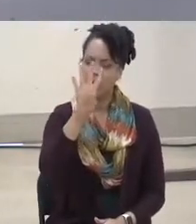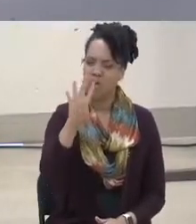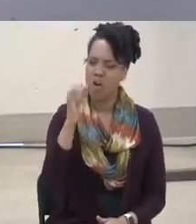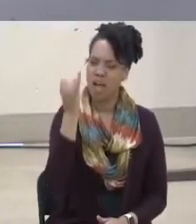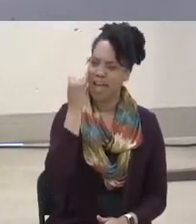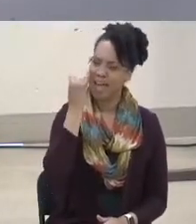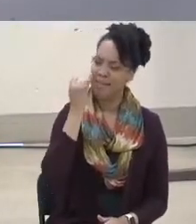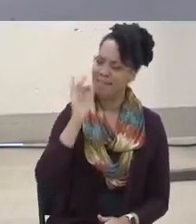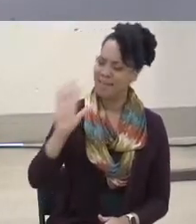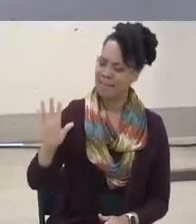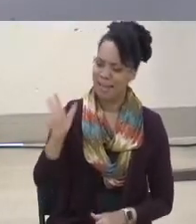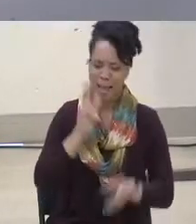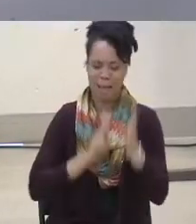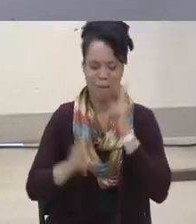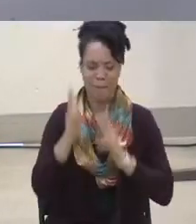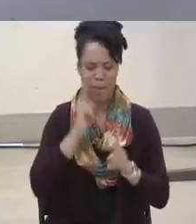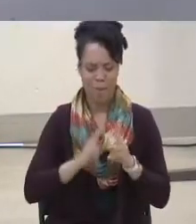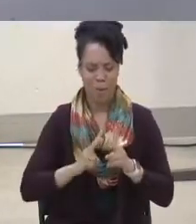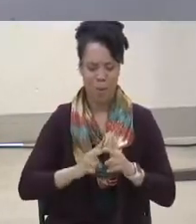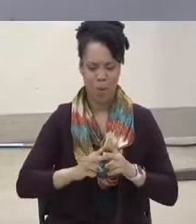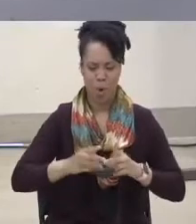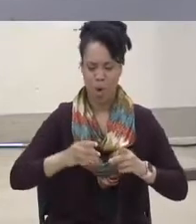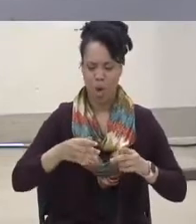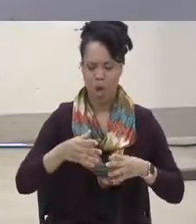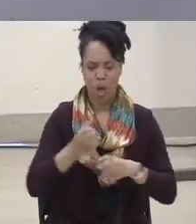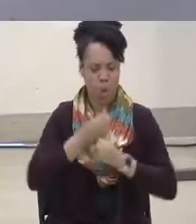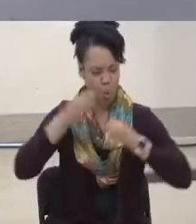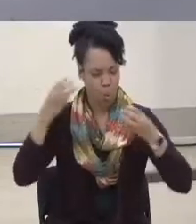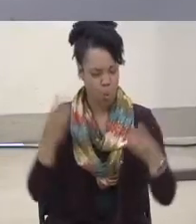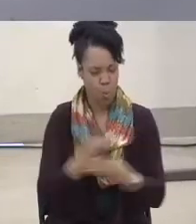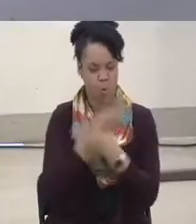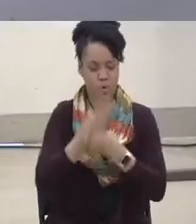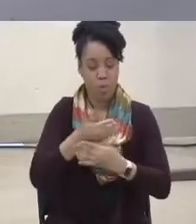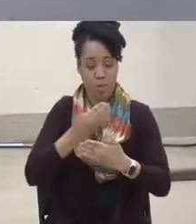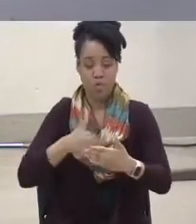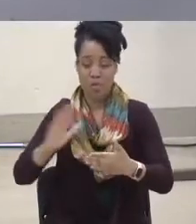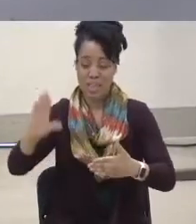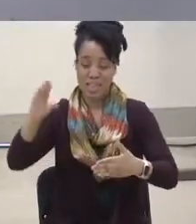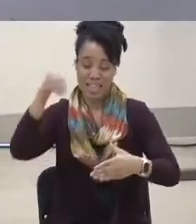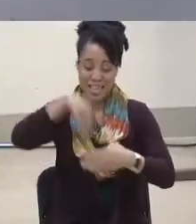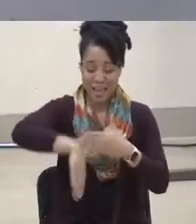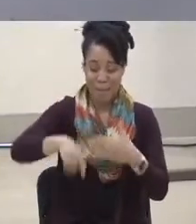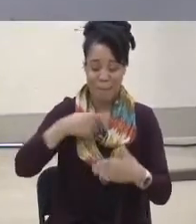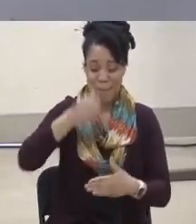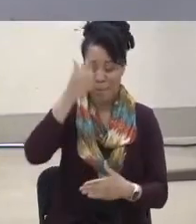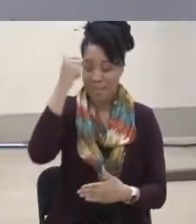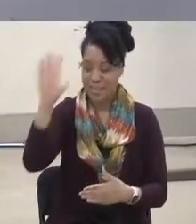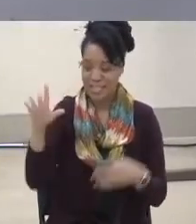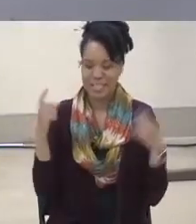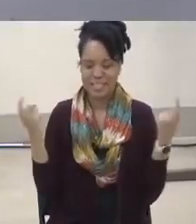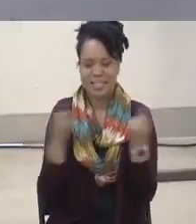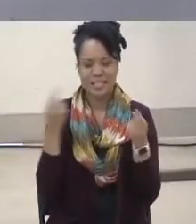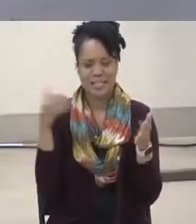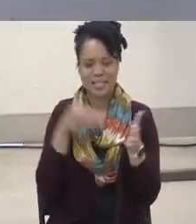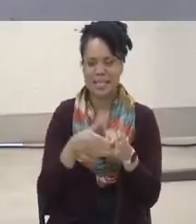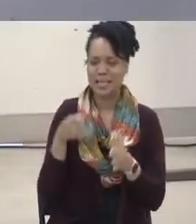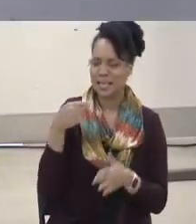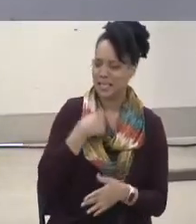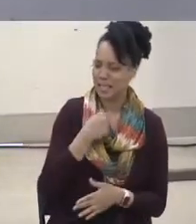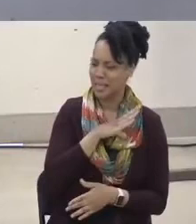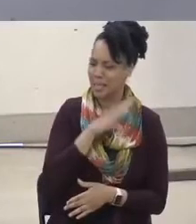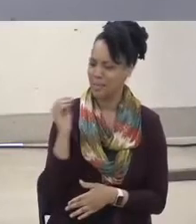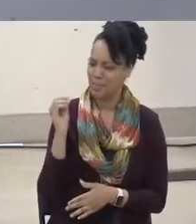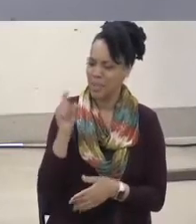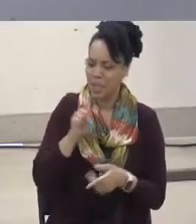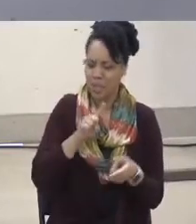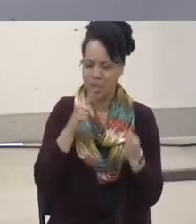be put to worse before their enemy, because they have sinned against thee, and shall